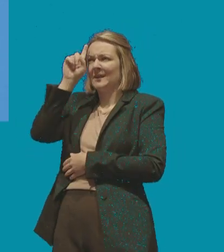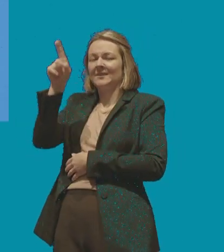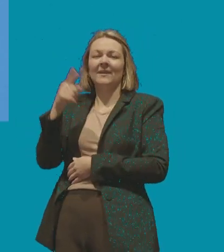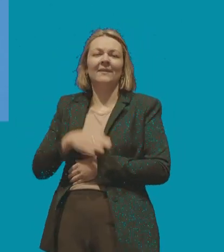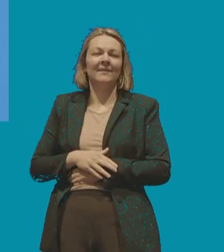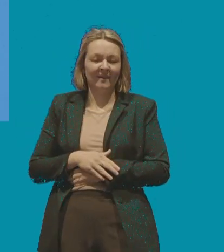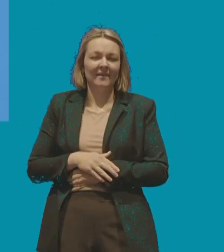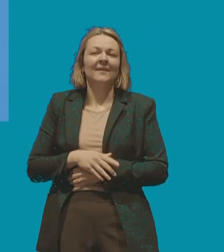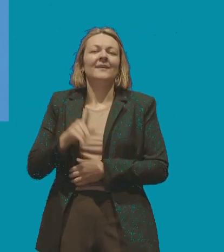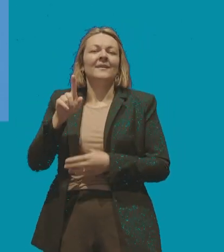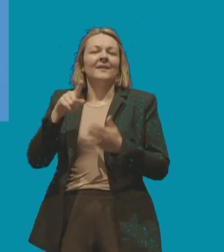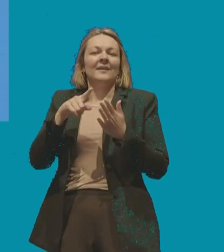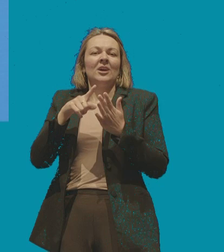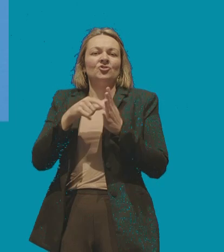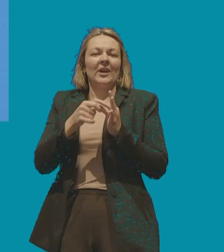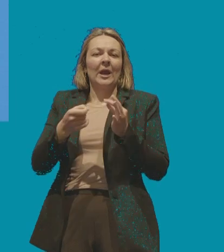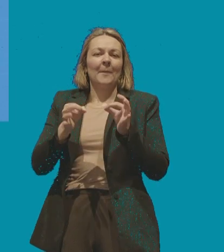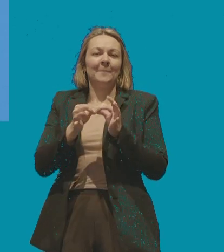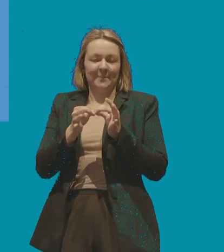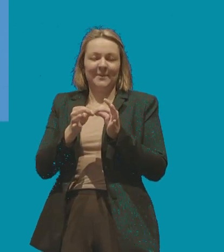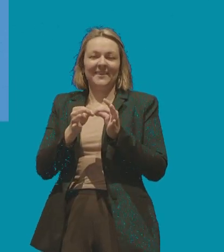Rees-Mogg, I can't even say his name.